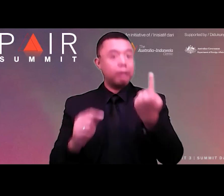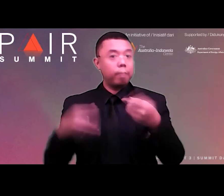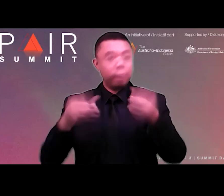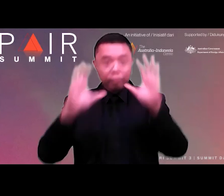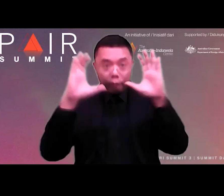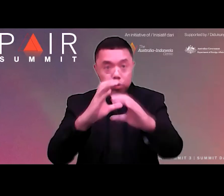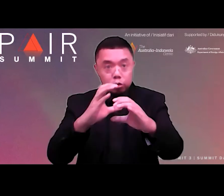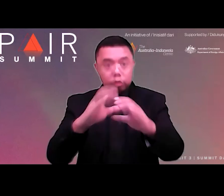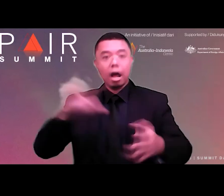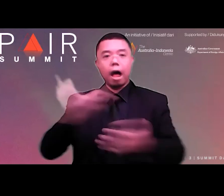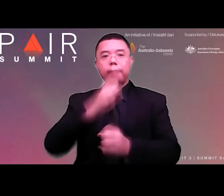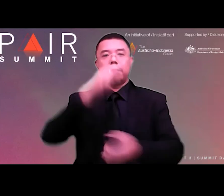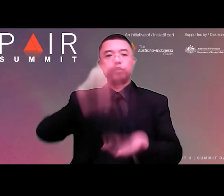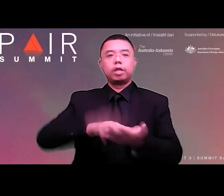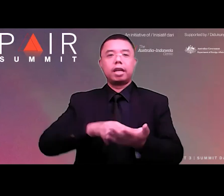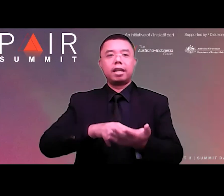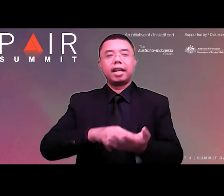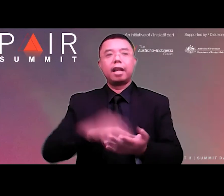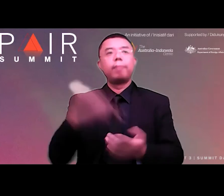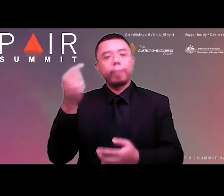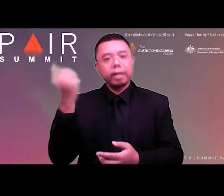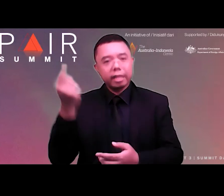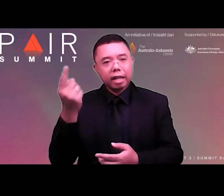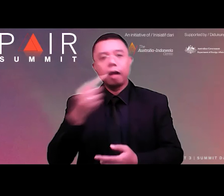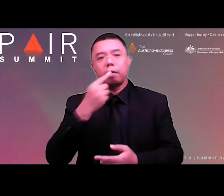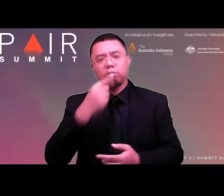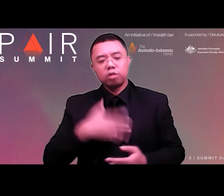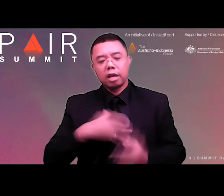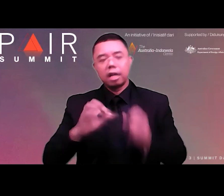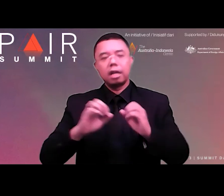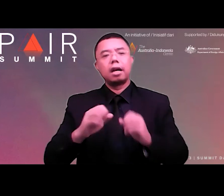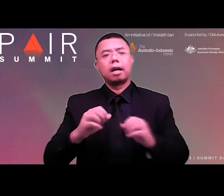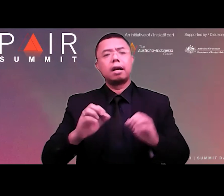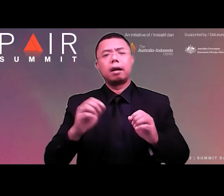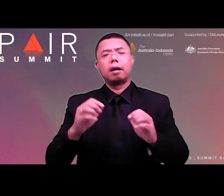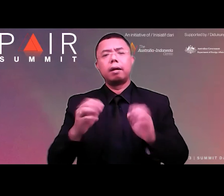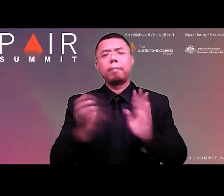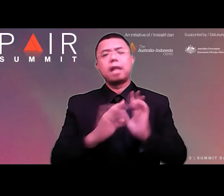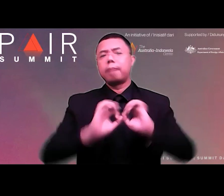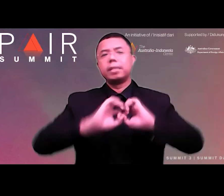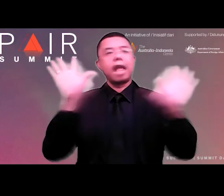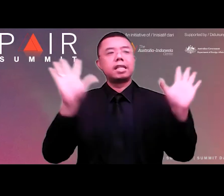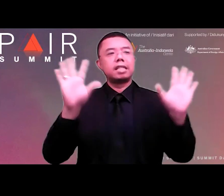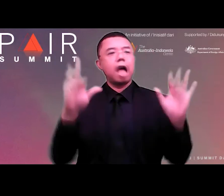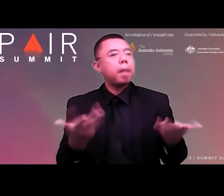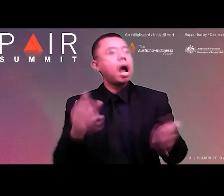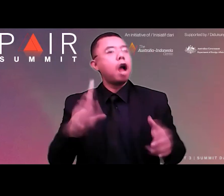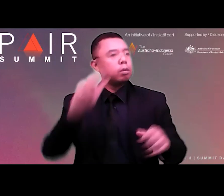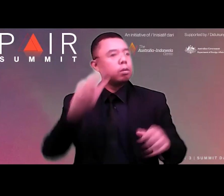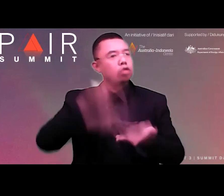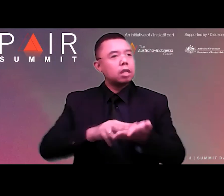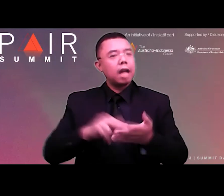has clarity around what it has to decide, the implications and consequences of those